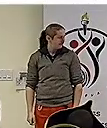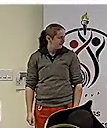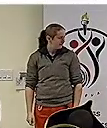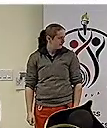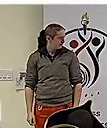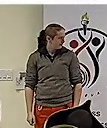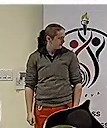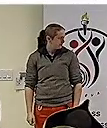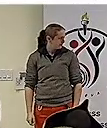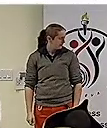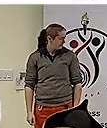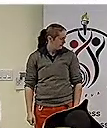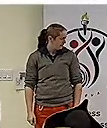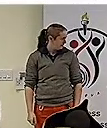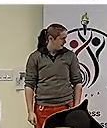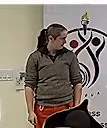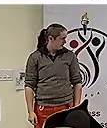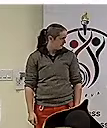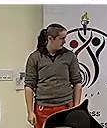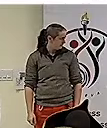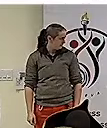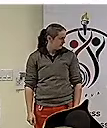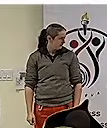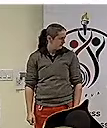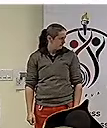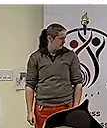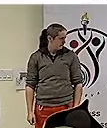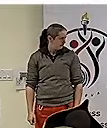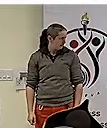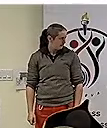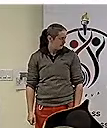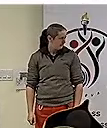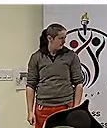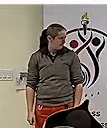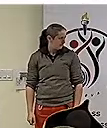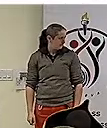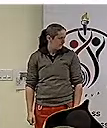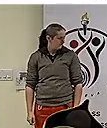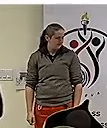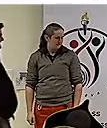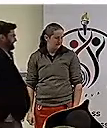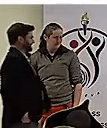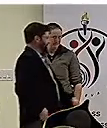So, a sec. Just gonna grab my glasses here too.